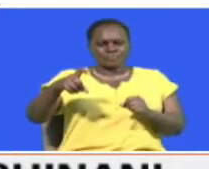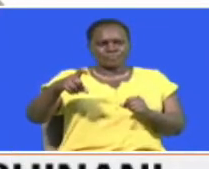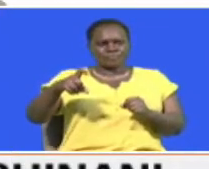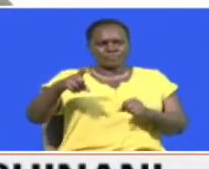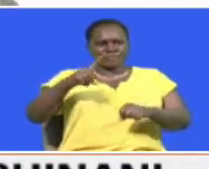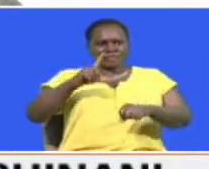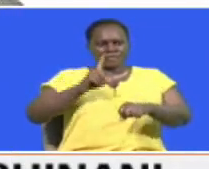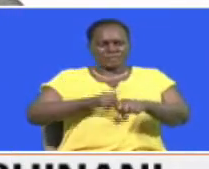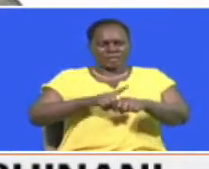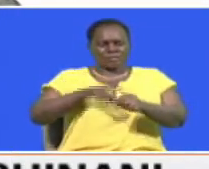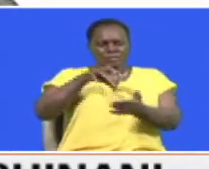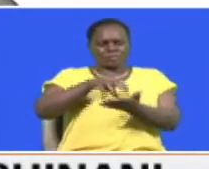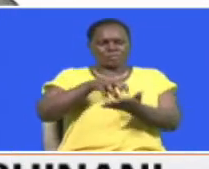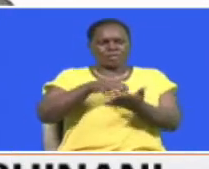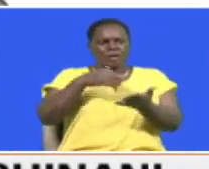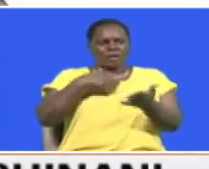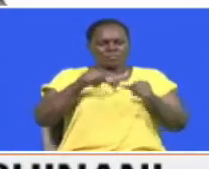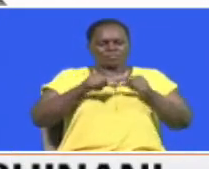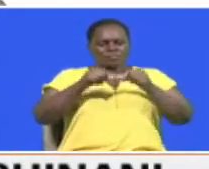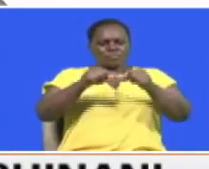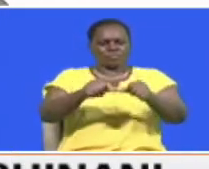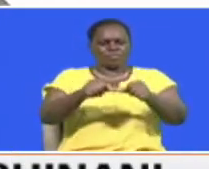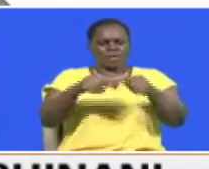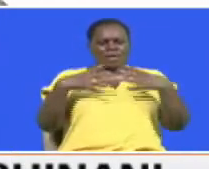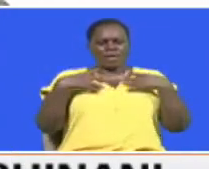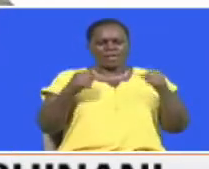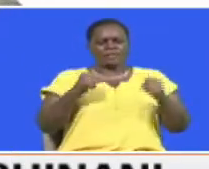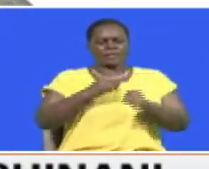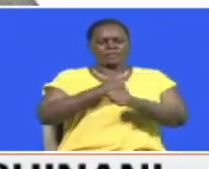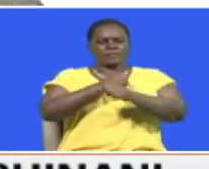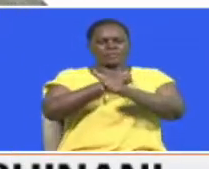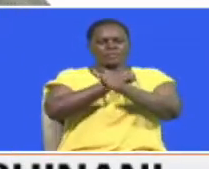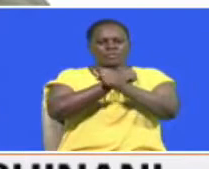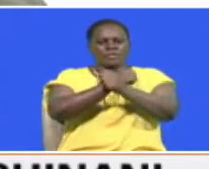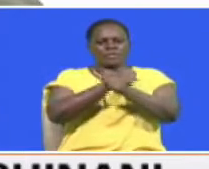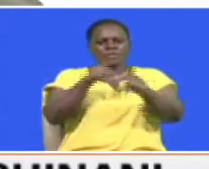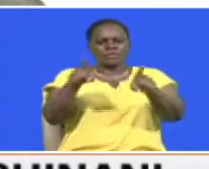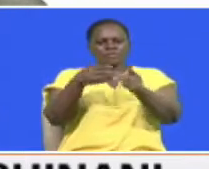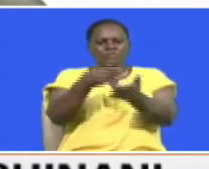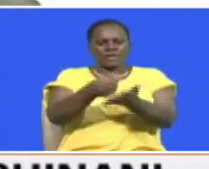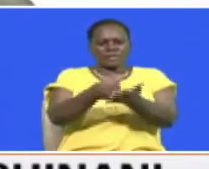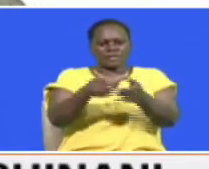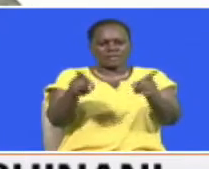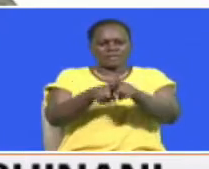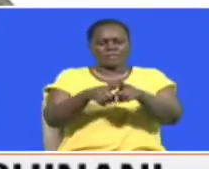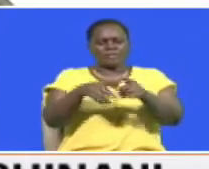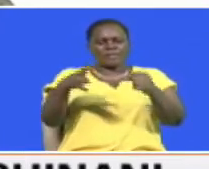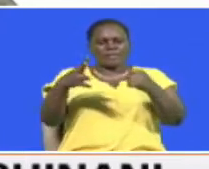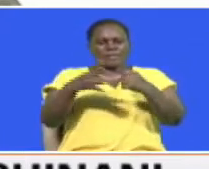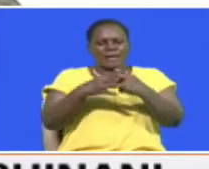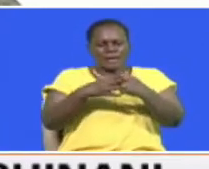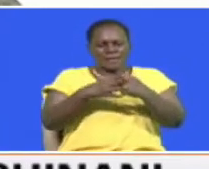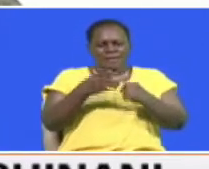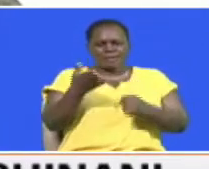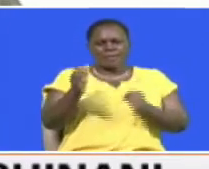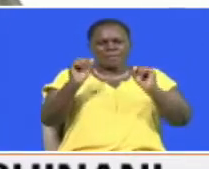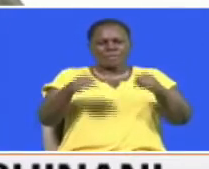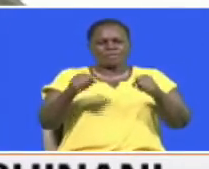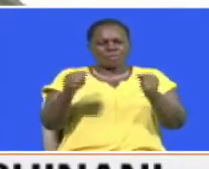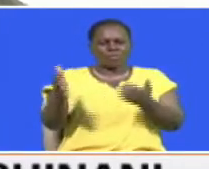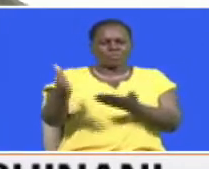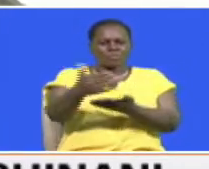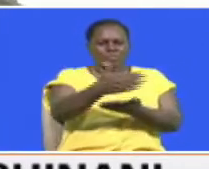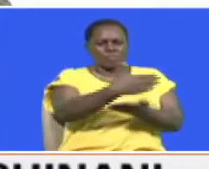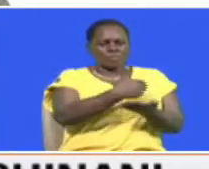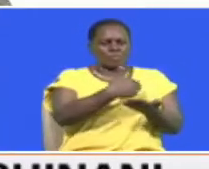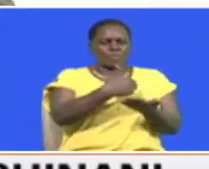of member states have sustainable health security financing, as well as 90% of them being able to mobilize